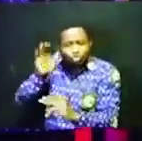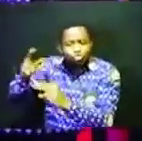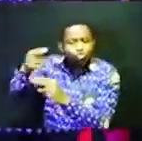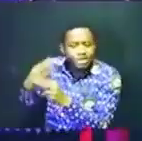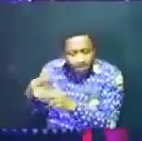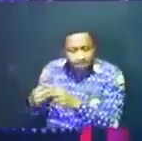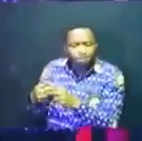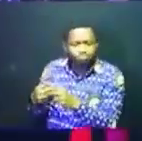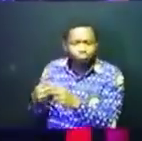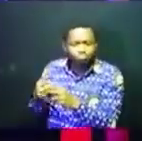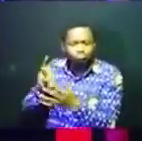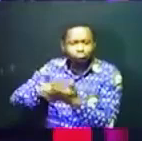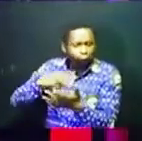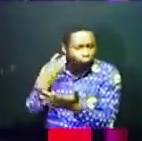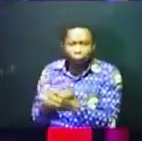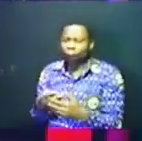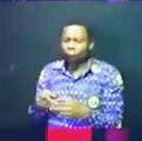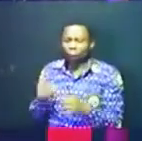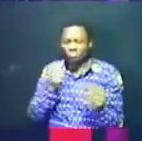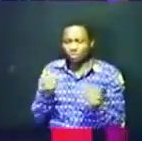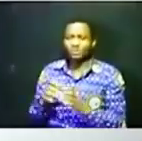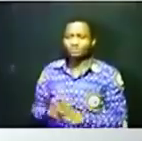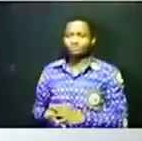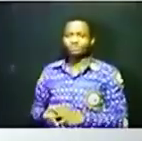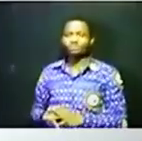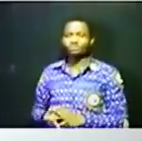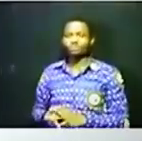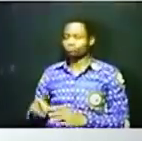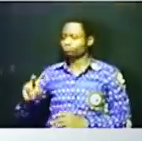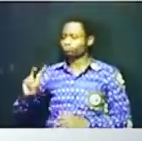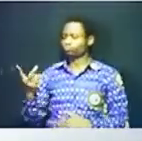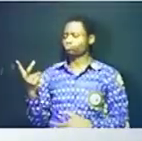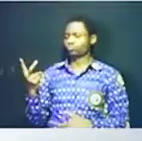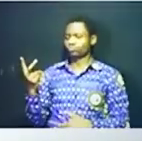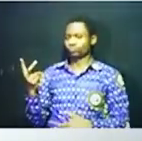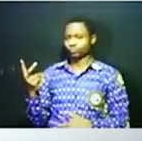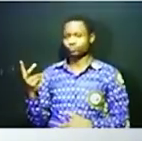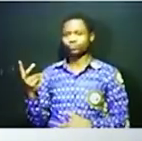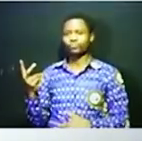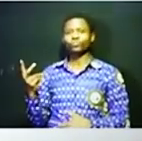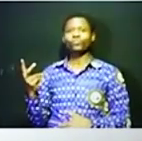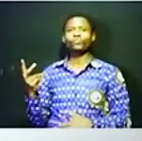no Yesu dem no. Number 2. E to sumie no.